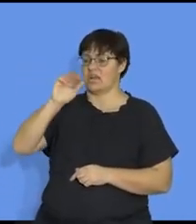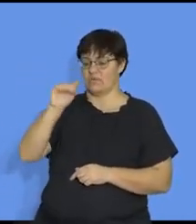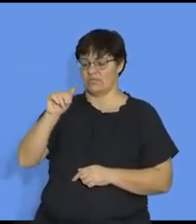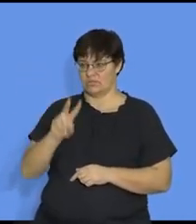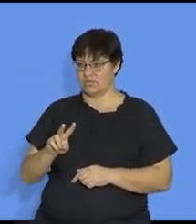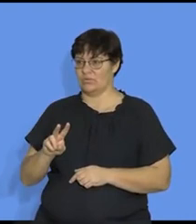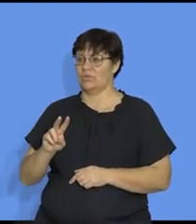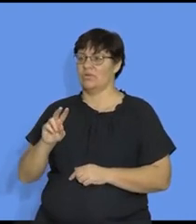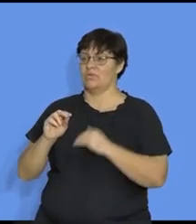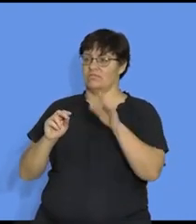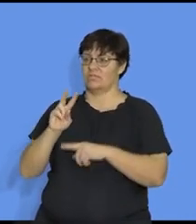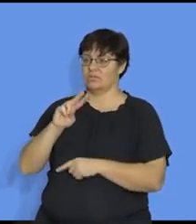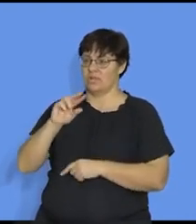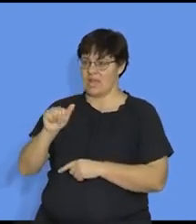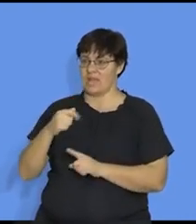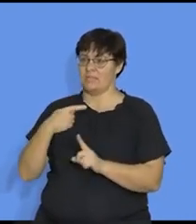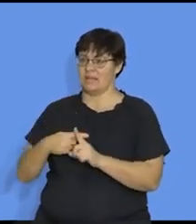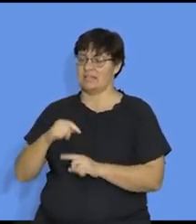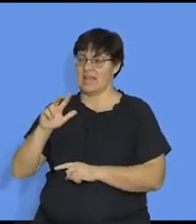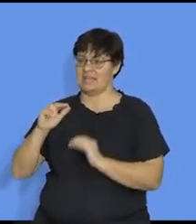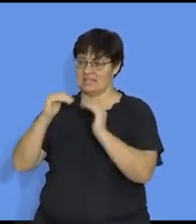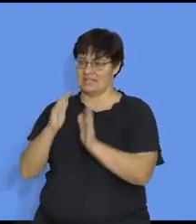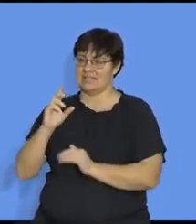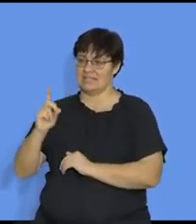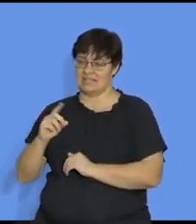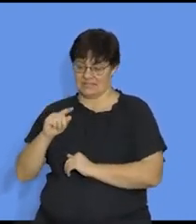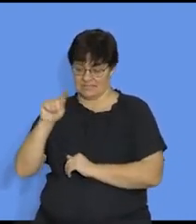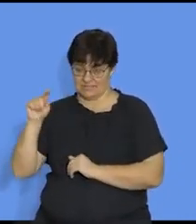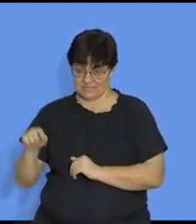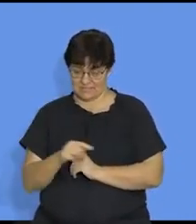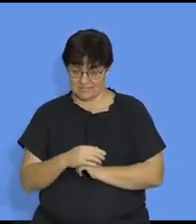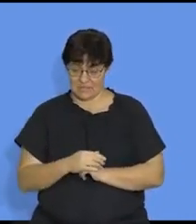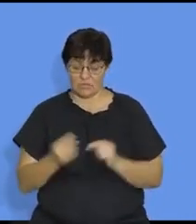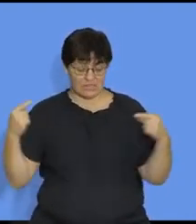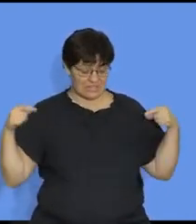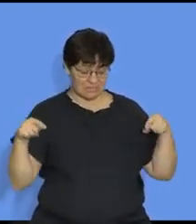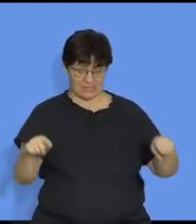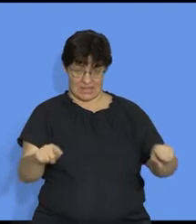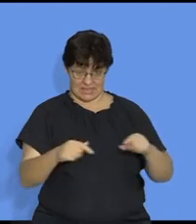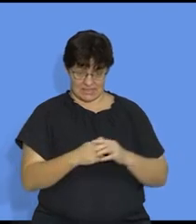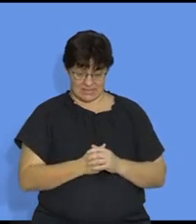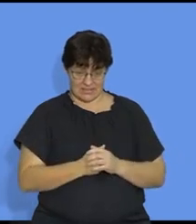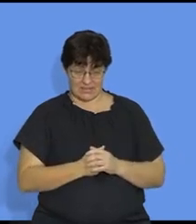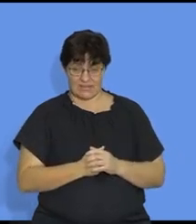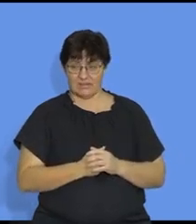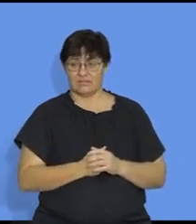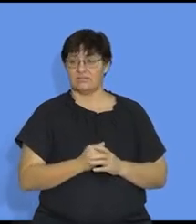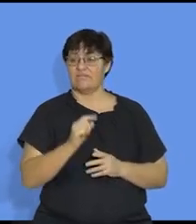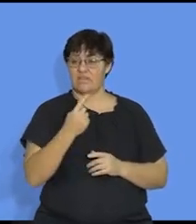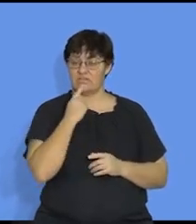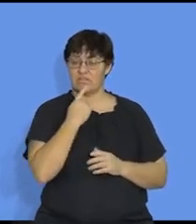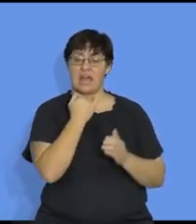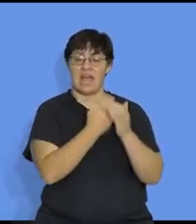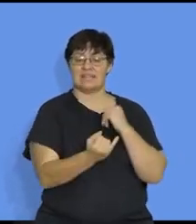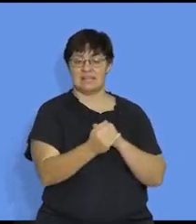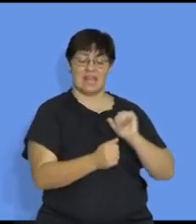over 2 times 2A plus 8D. I'm going to be solving simultaneously for this, but